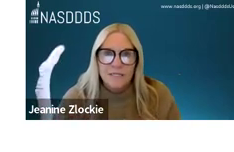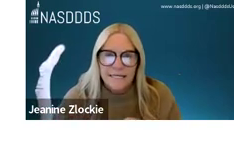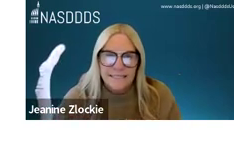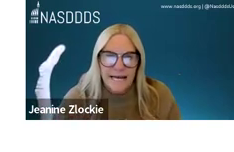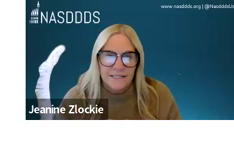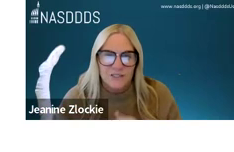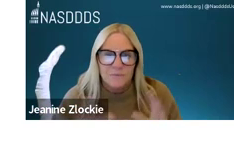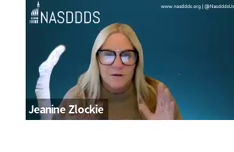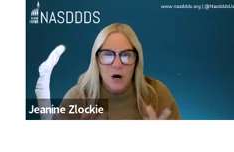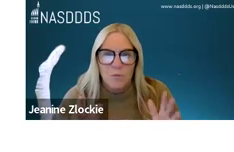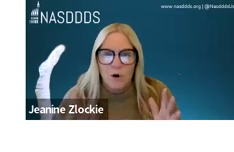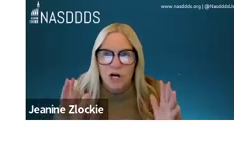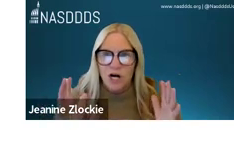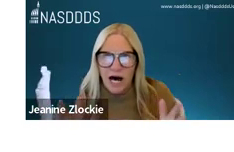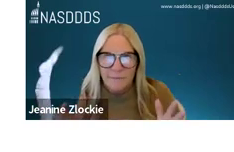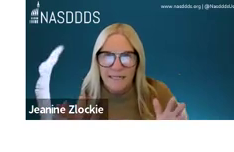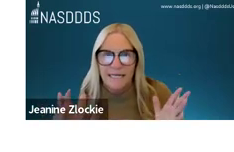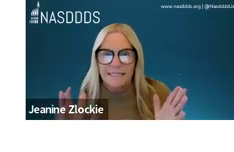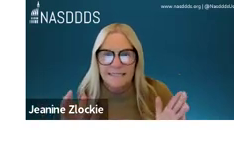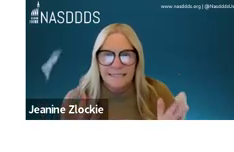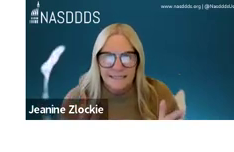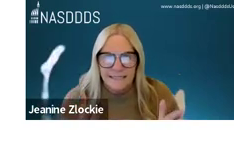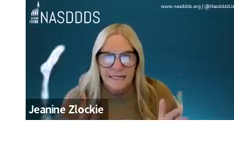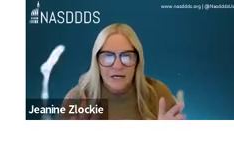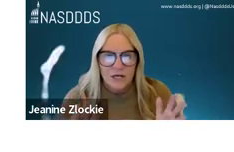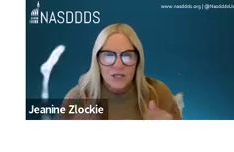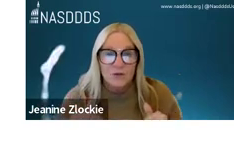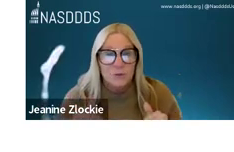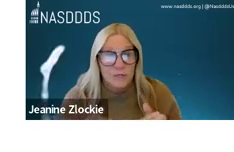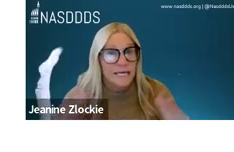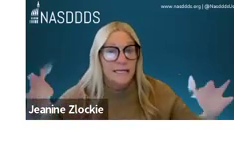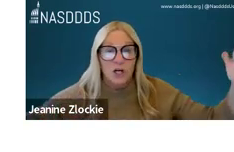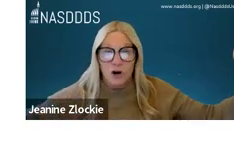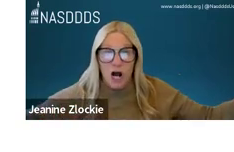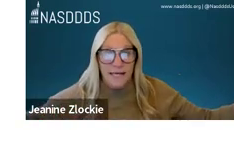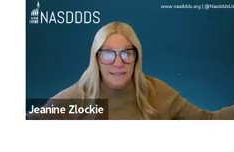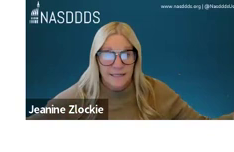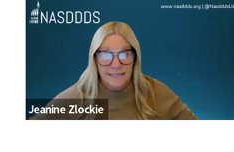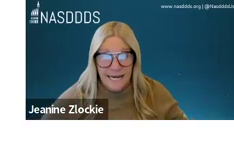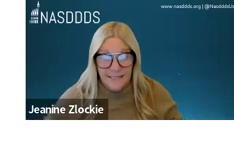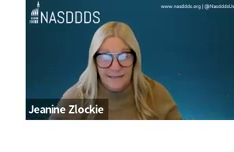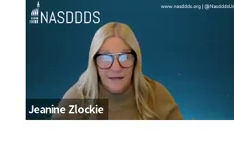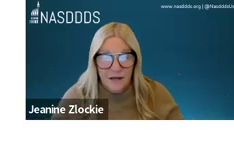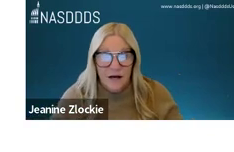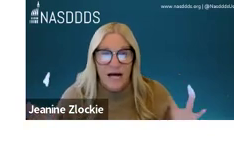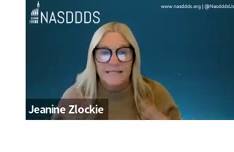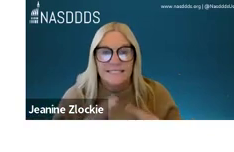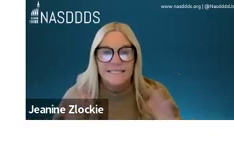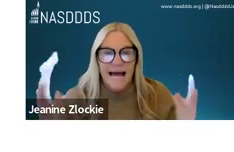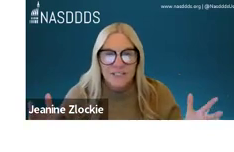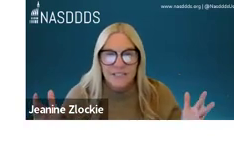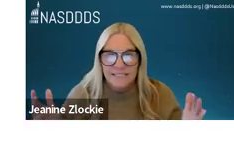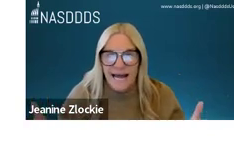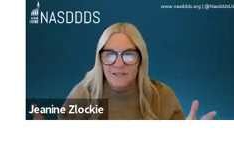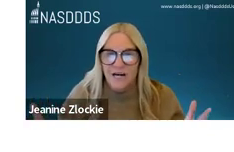is really intended to promote more common and consistent use within and across states on